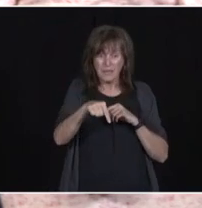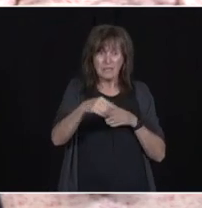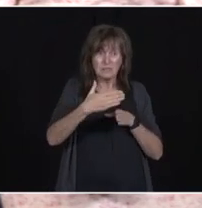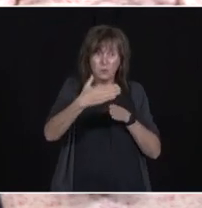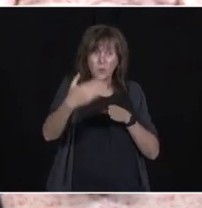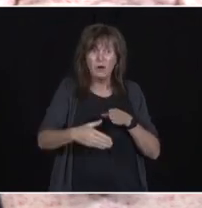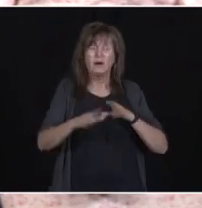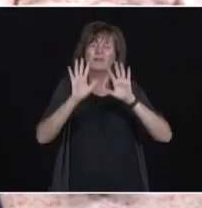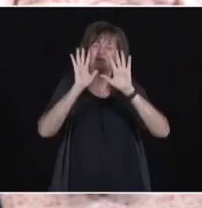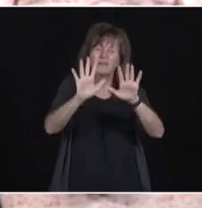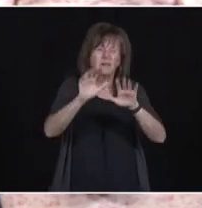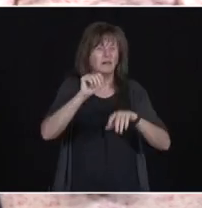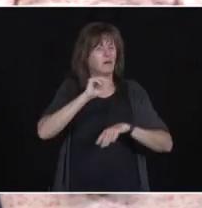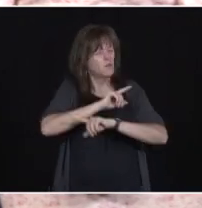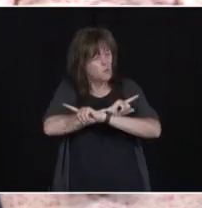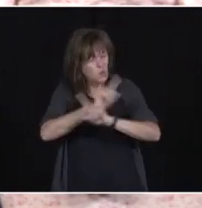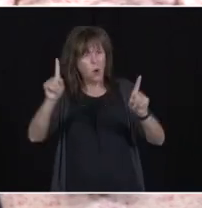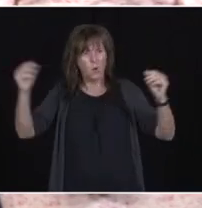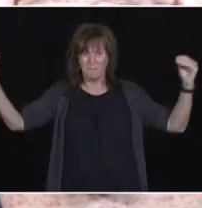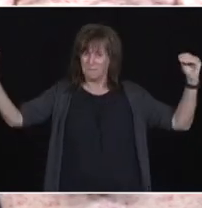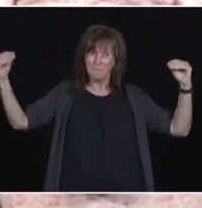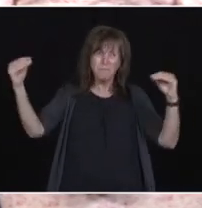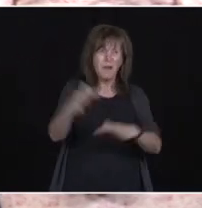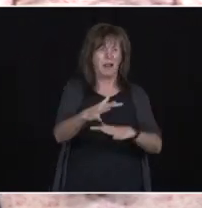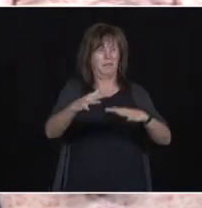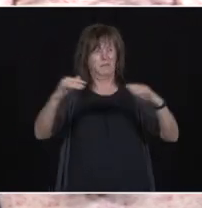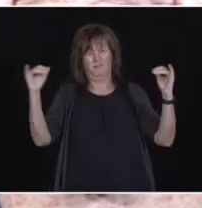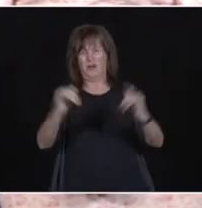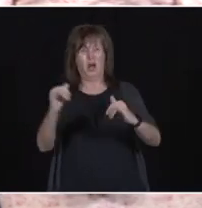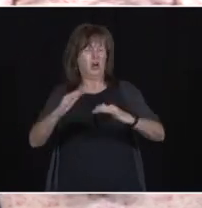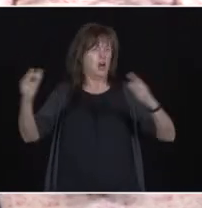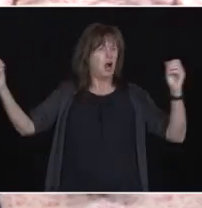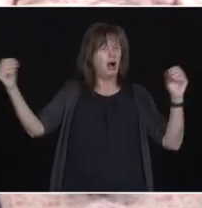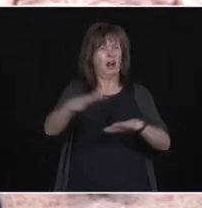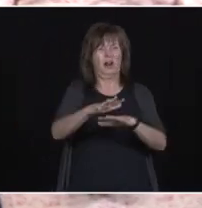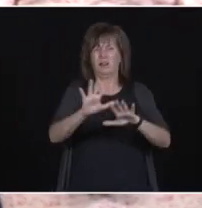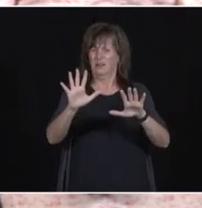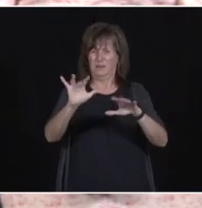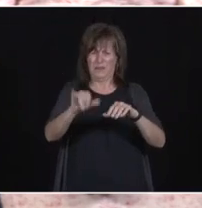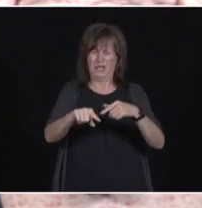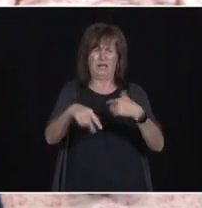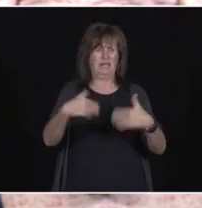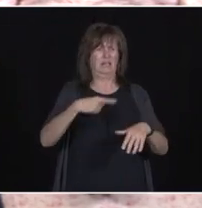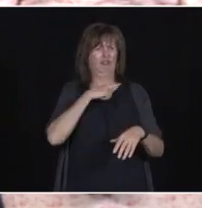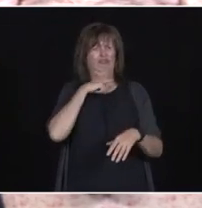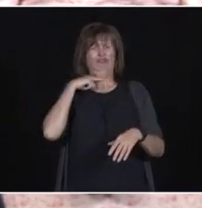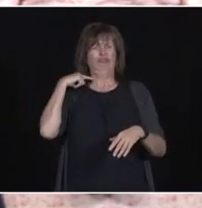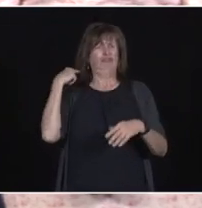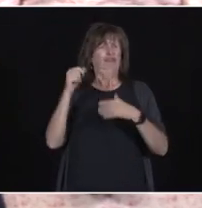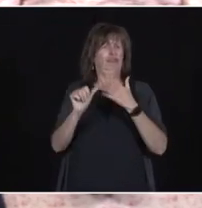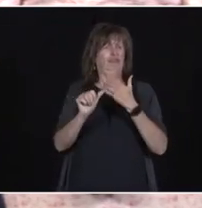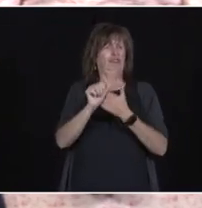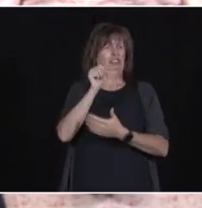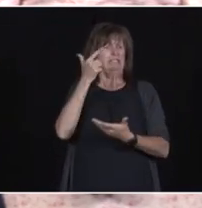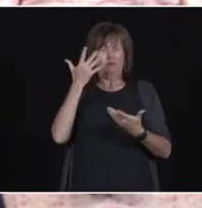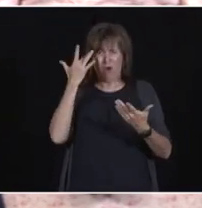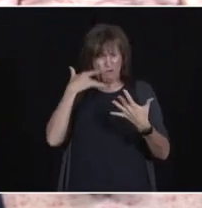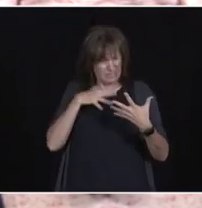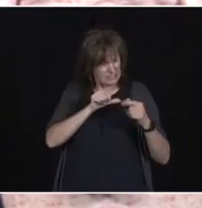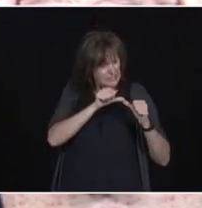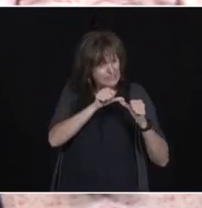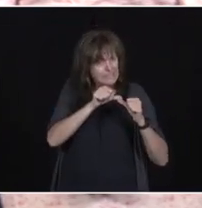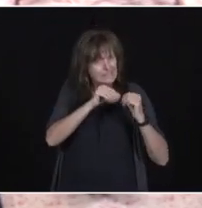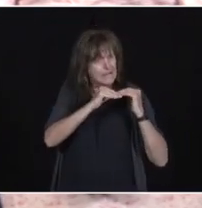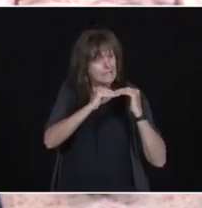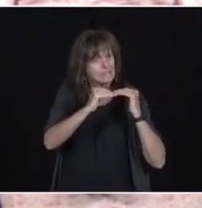gatherings because we're risking everything. We're really making a lot of ground. So thank you. Follow up. Thanks. Well,